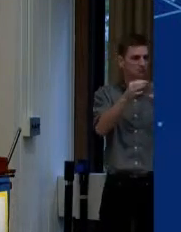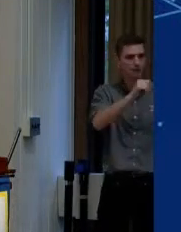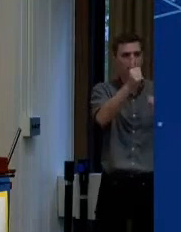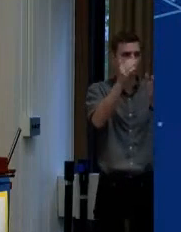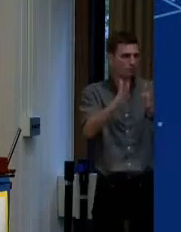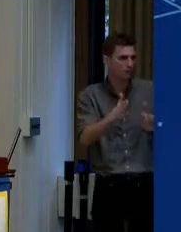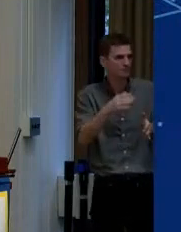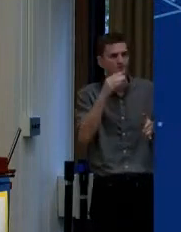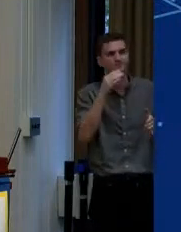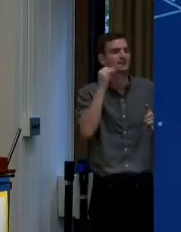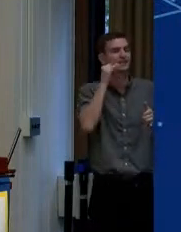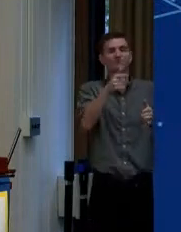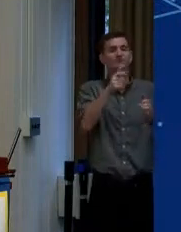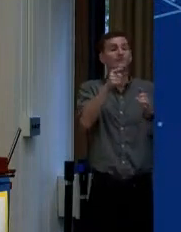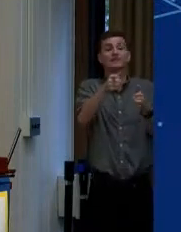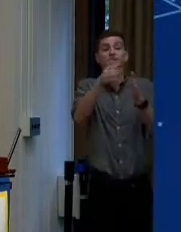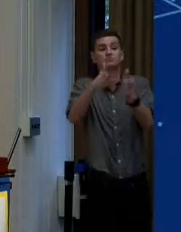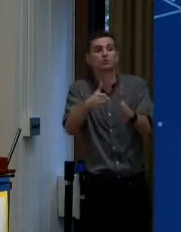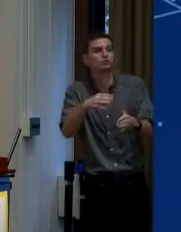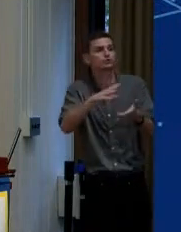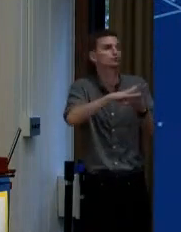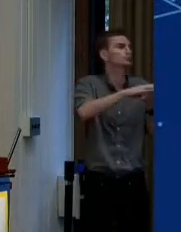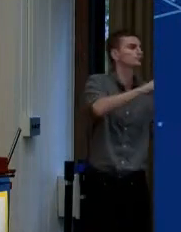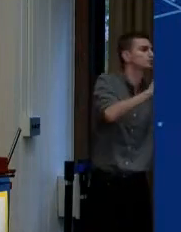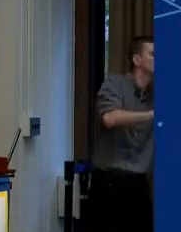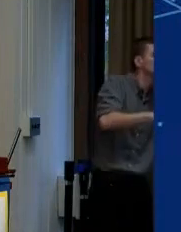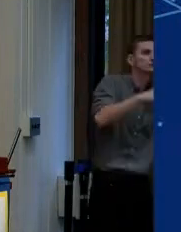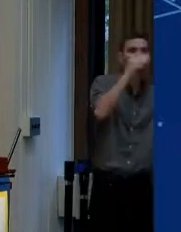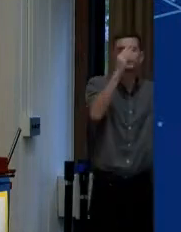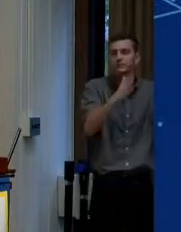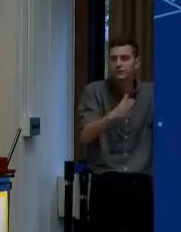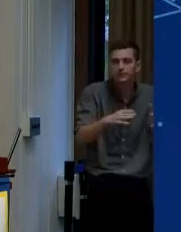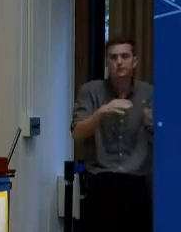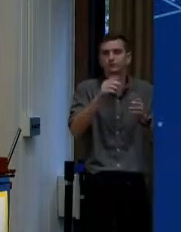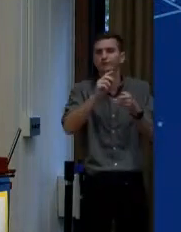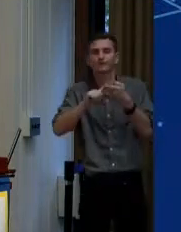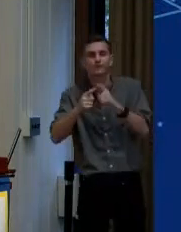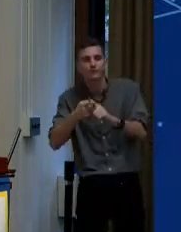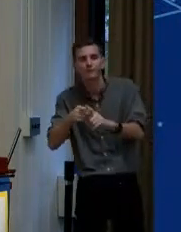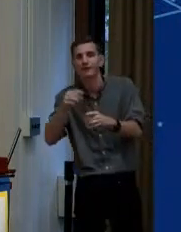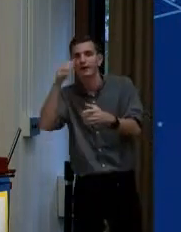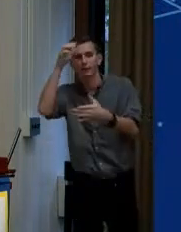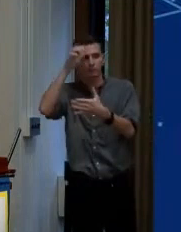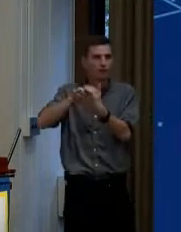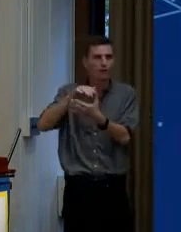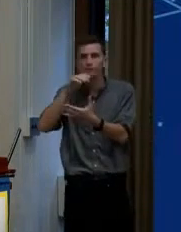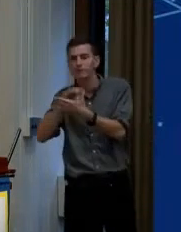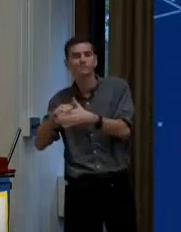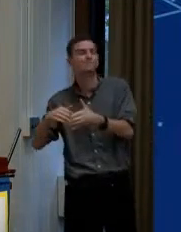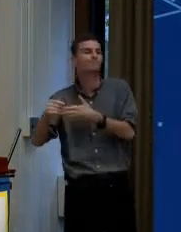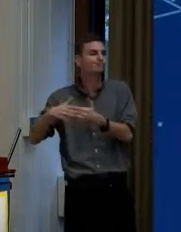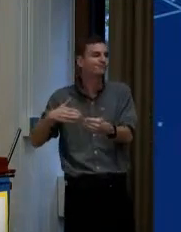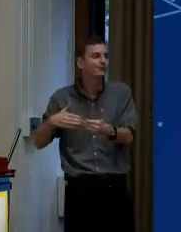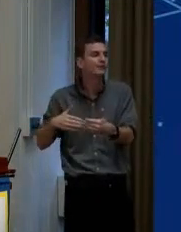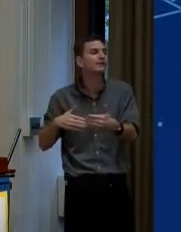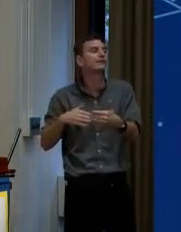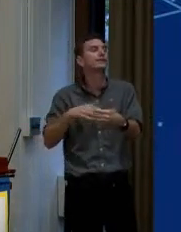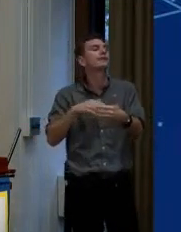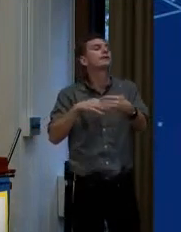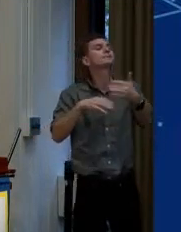colleague, a spouse, a partner, whoever. But it's not just that anymore, right? It's not